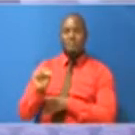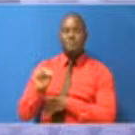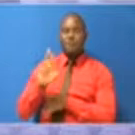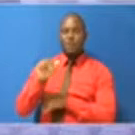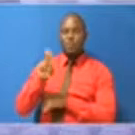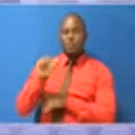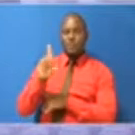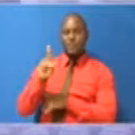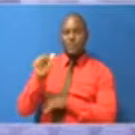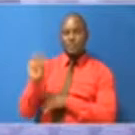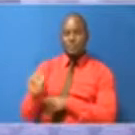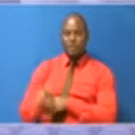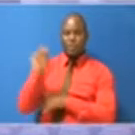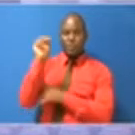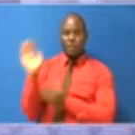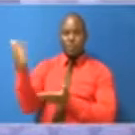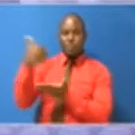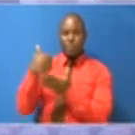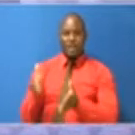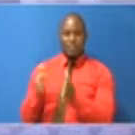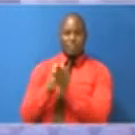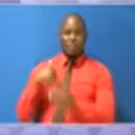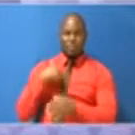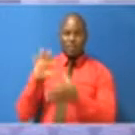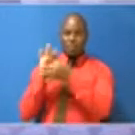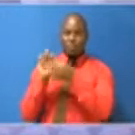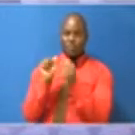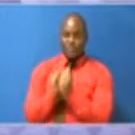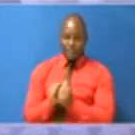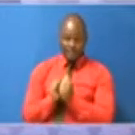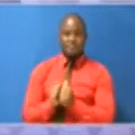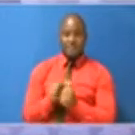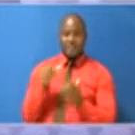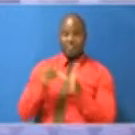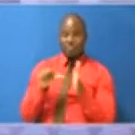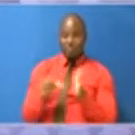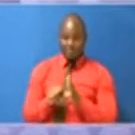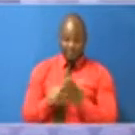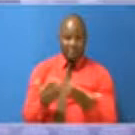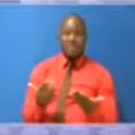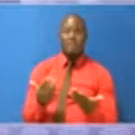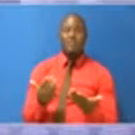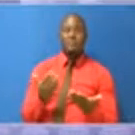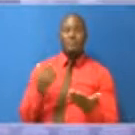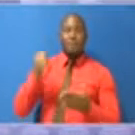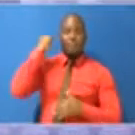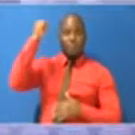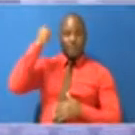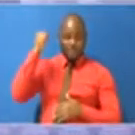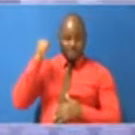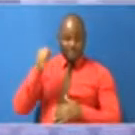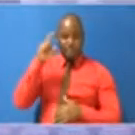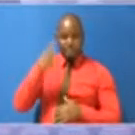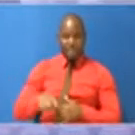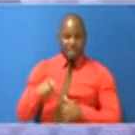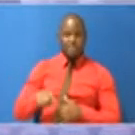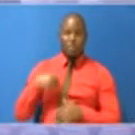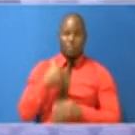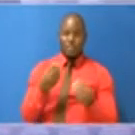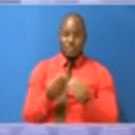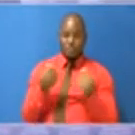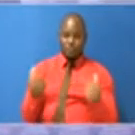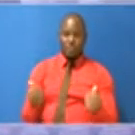but the railroad dam and the northern collector tunnel we need to connect it and i yoshida we live nishida kisiasa lasma to